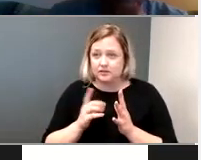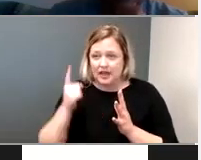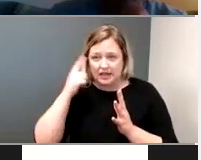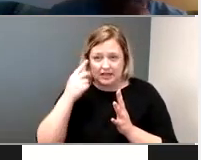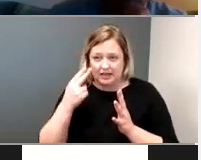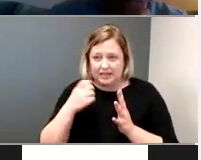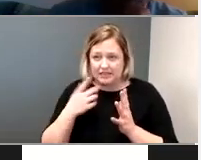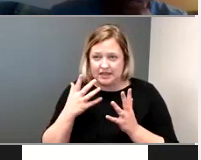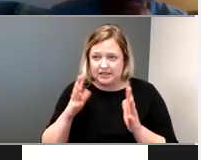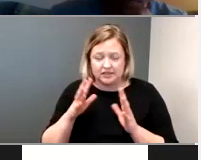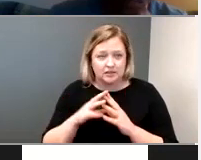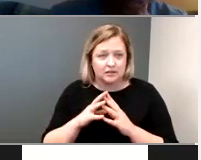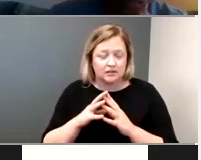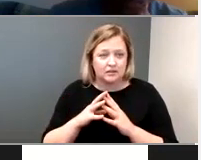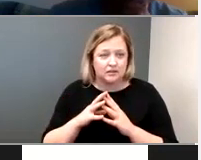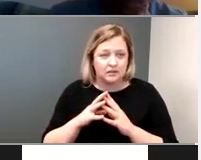Yes,